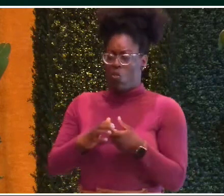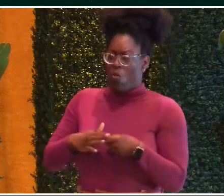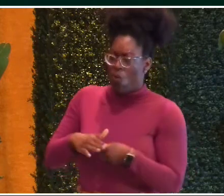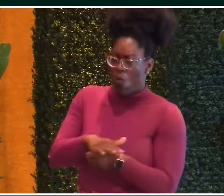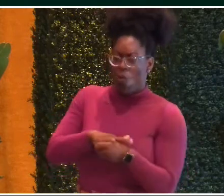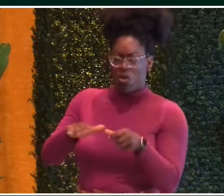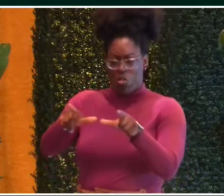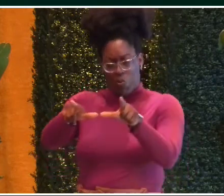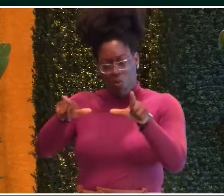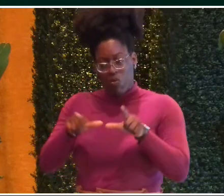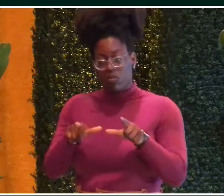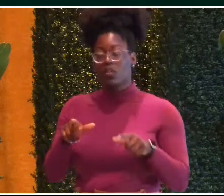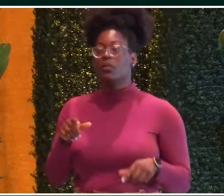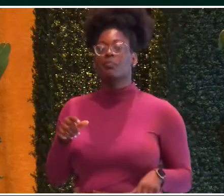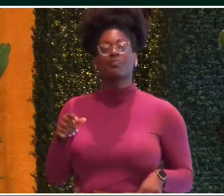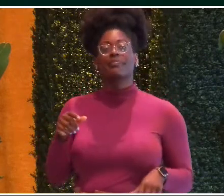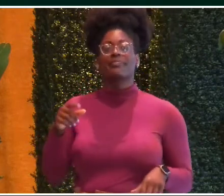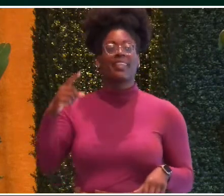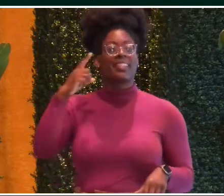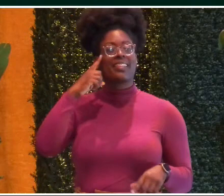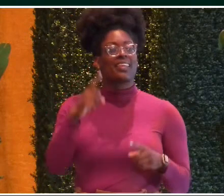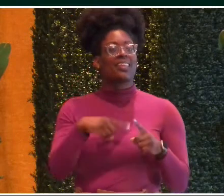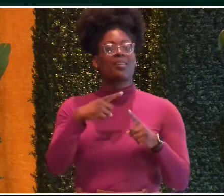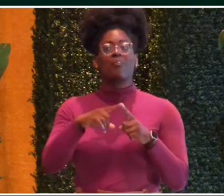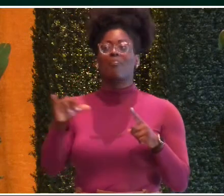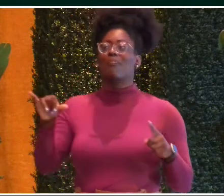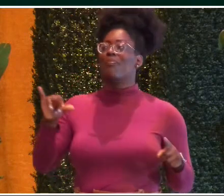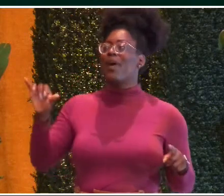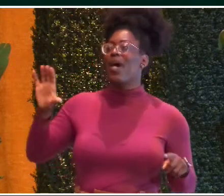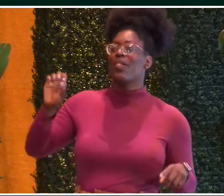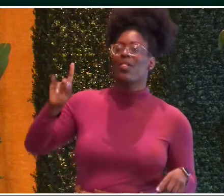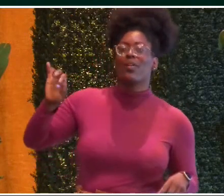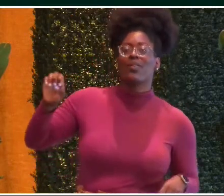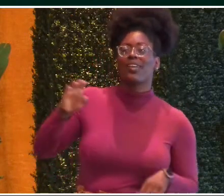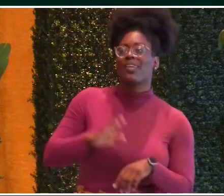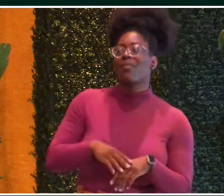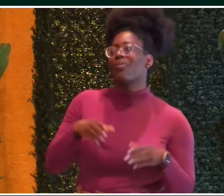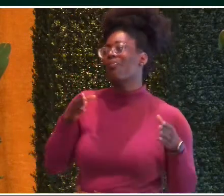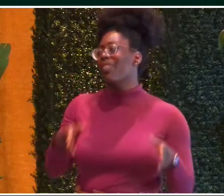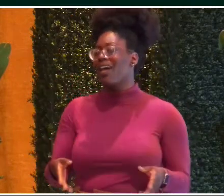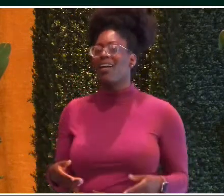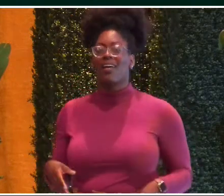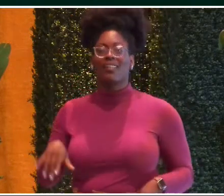We need to be talking with like Pookie on the block, Jamal,